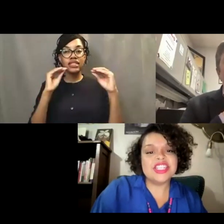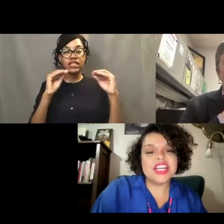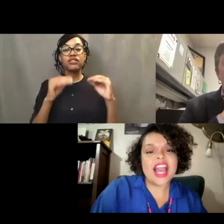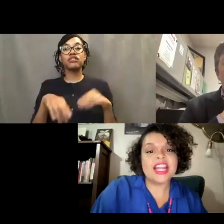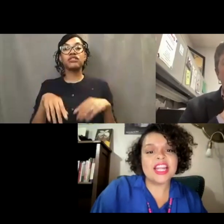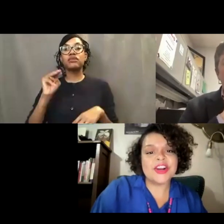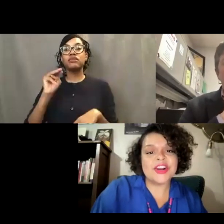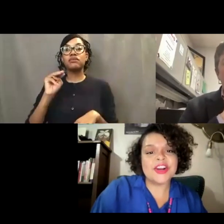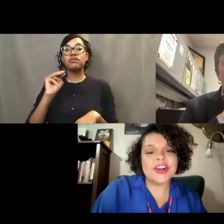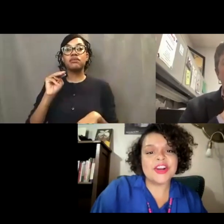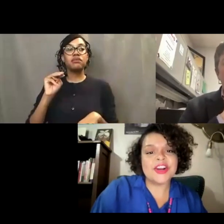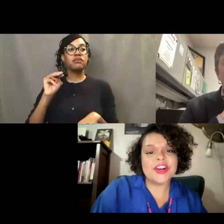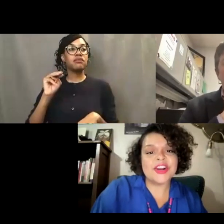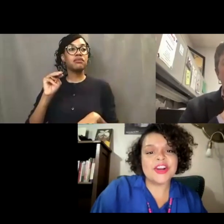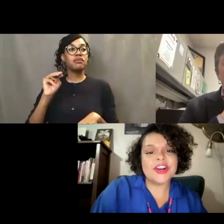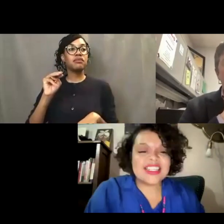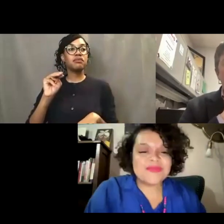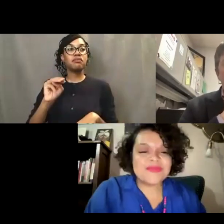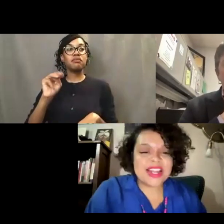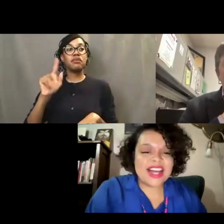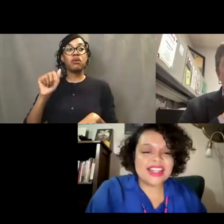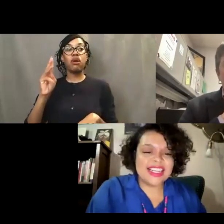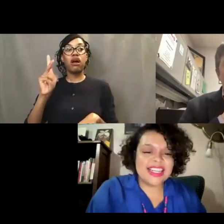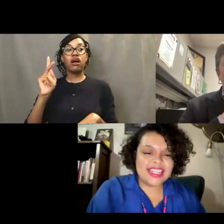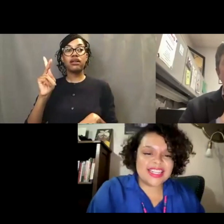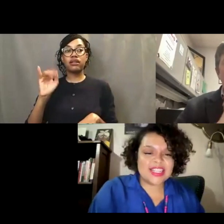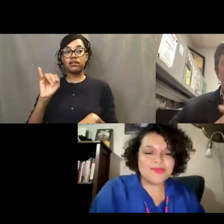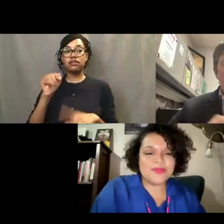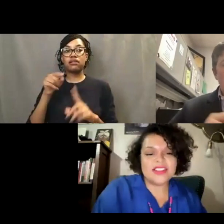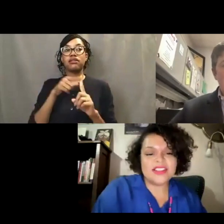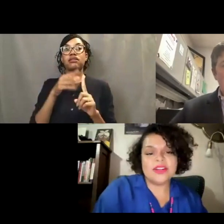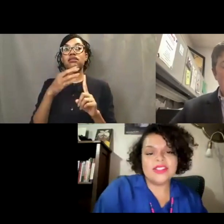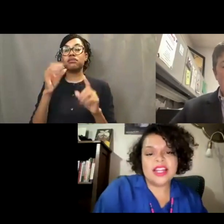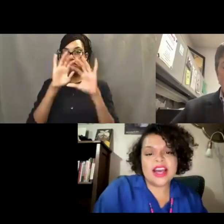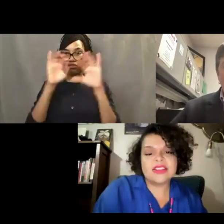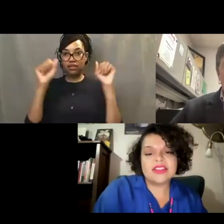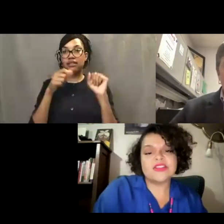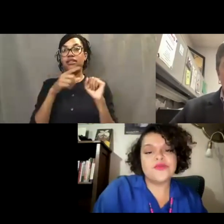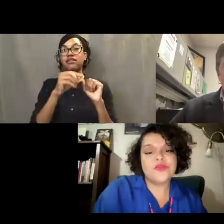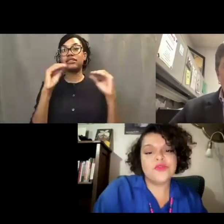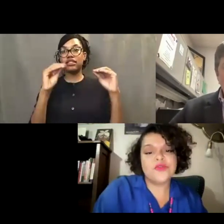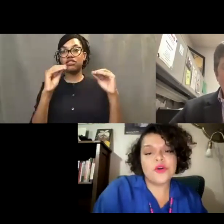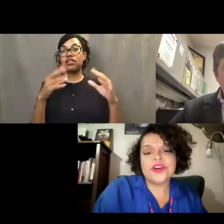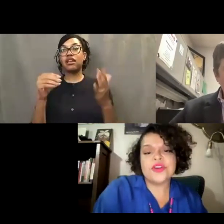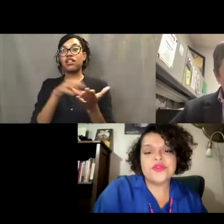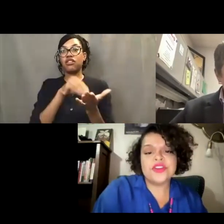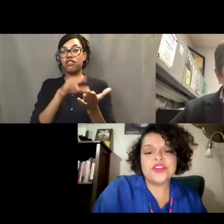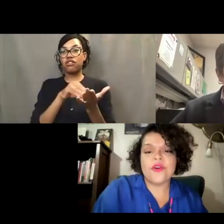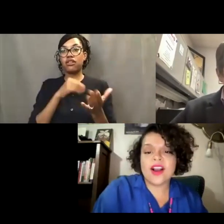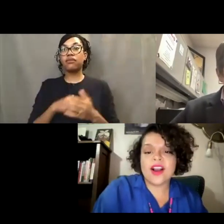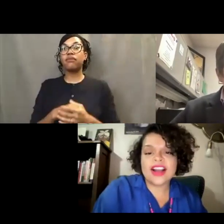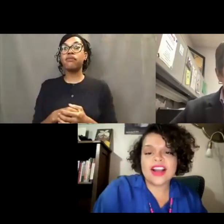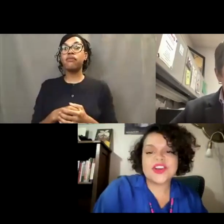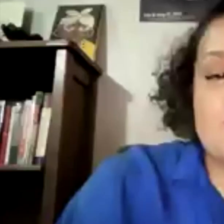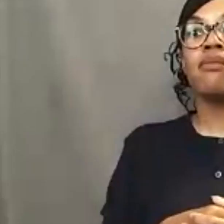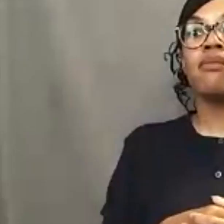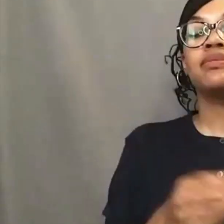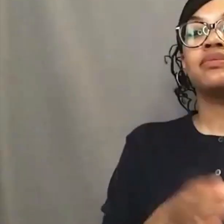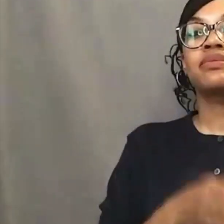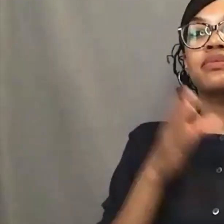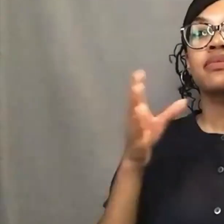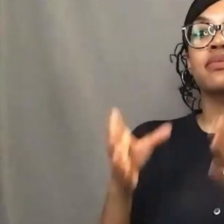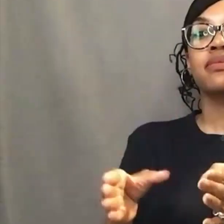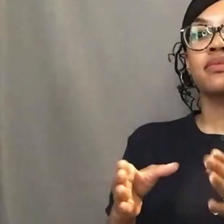the teaching and learning. And last but not least, Esperanza Martinez is a former community organizer with the